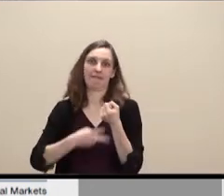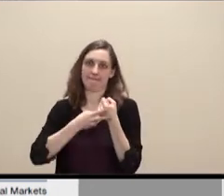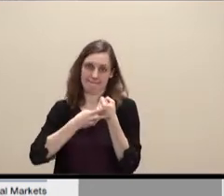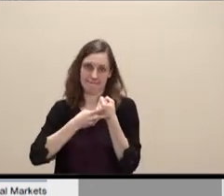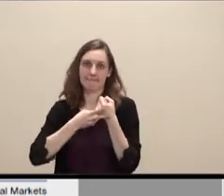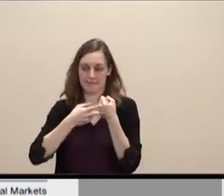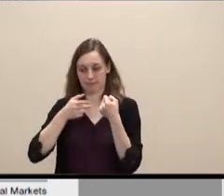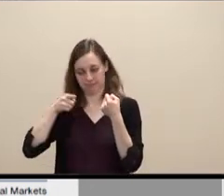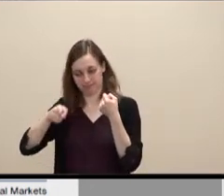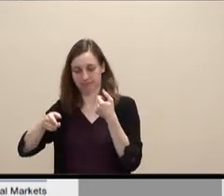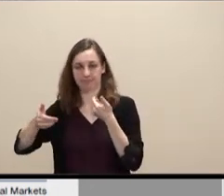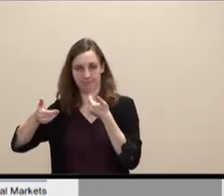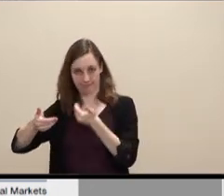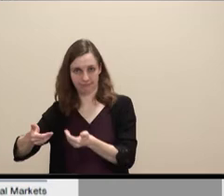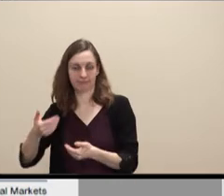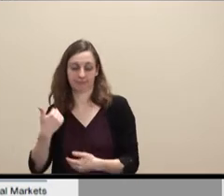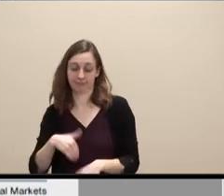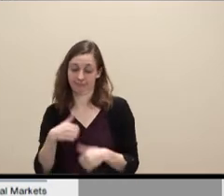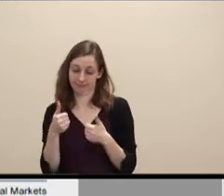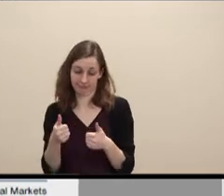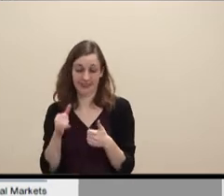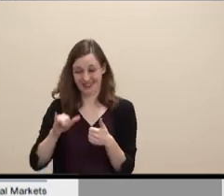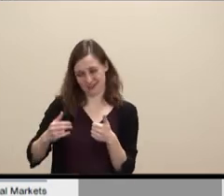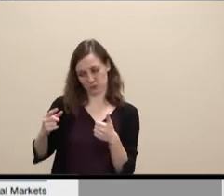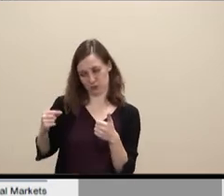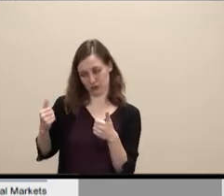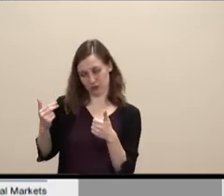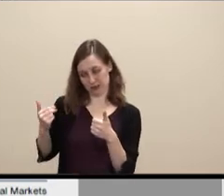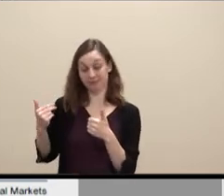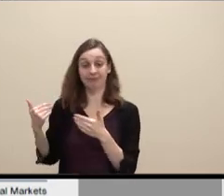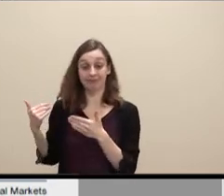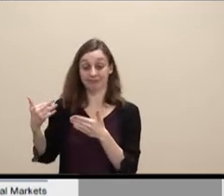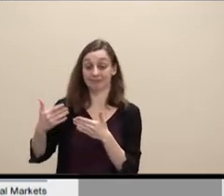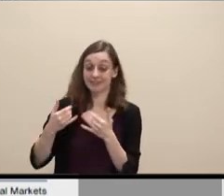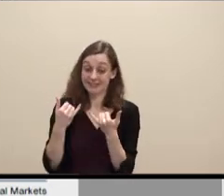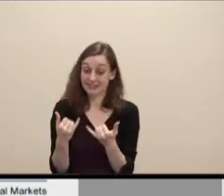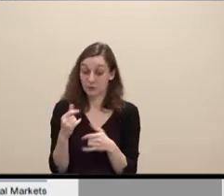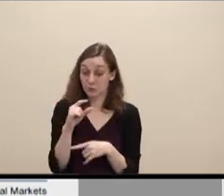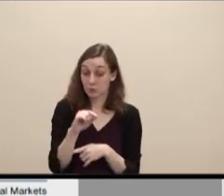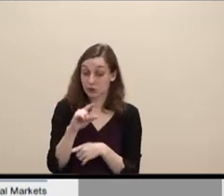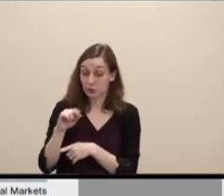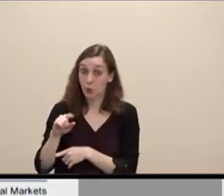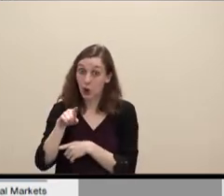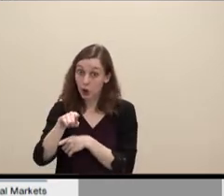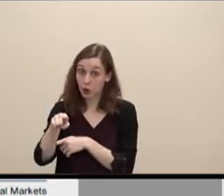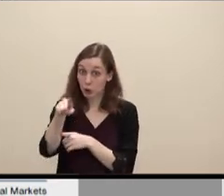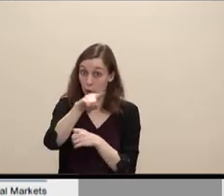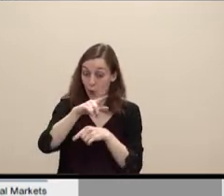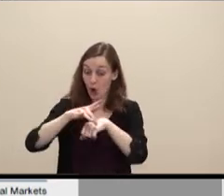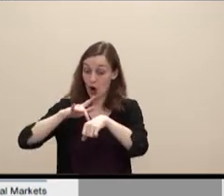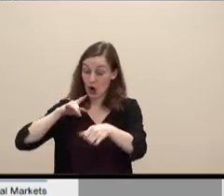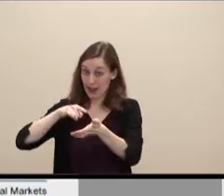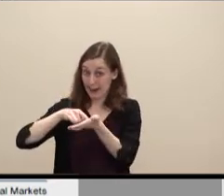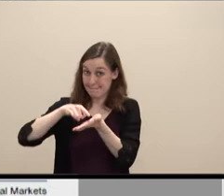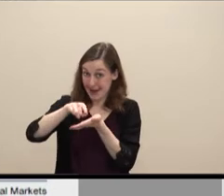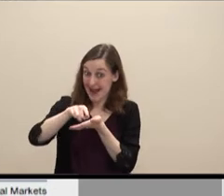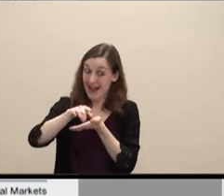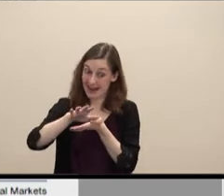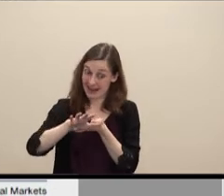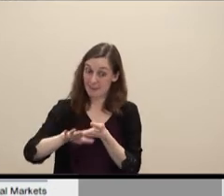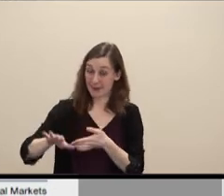in 2020, you guys defeased, which is a fancy word for saying you early paid,